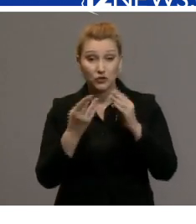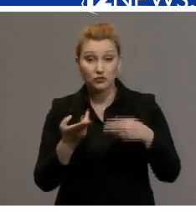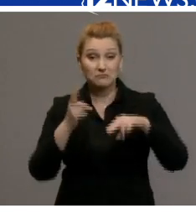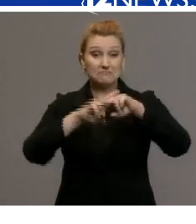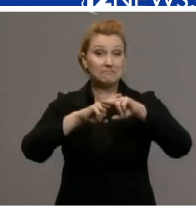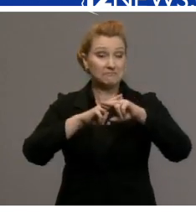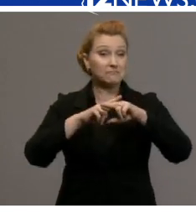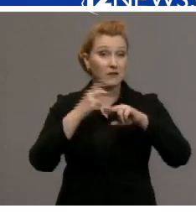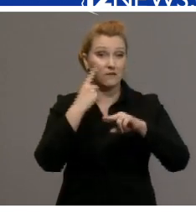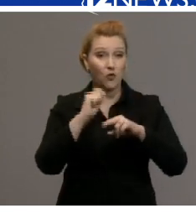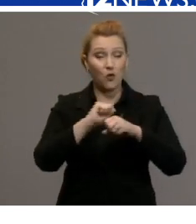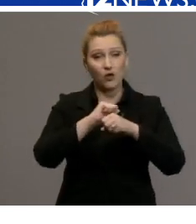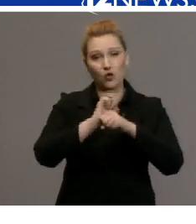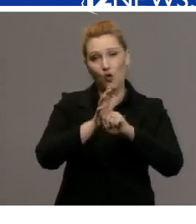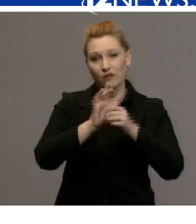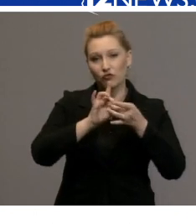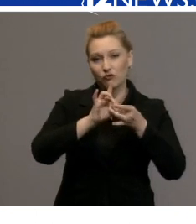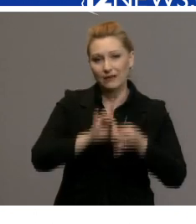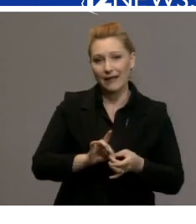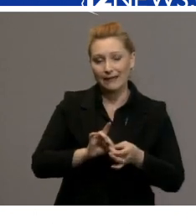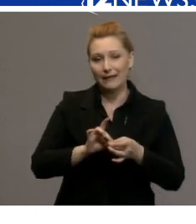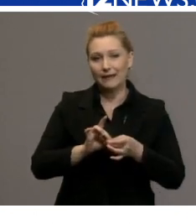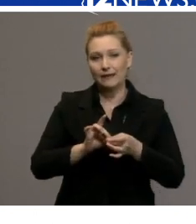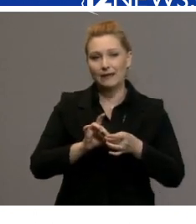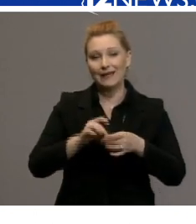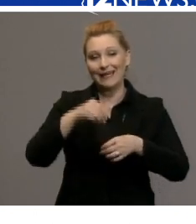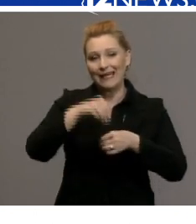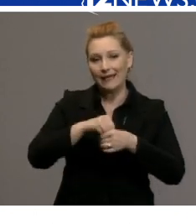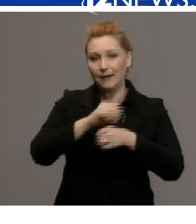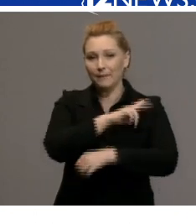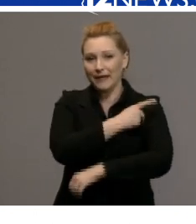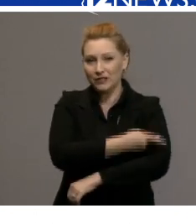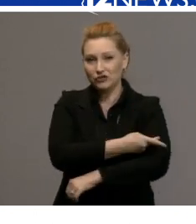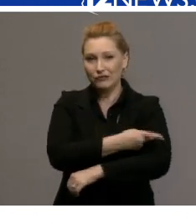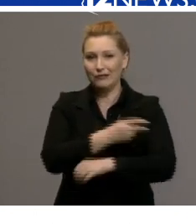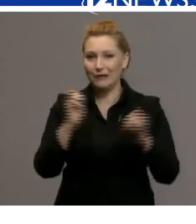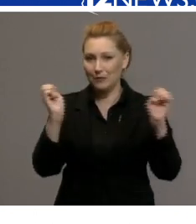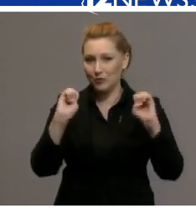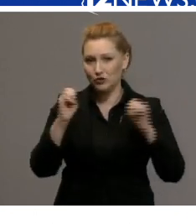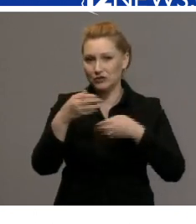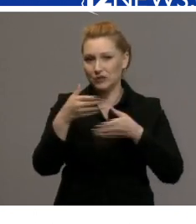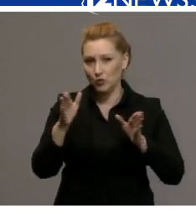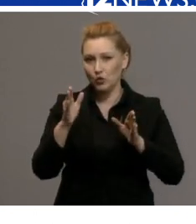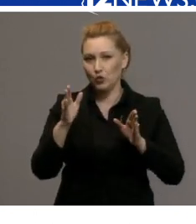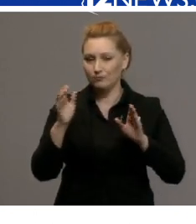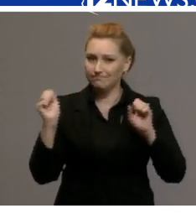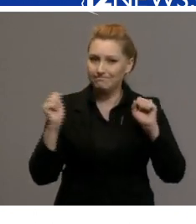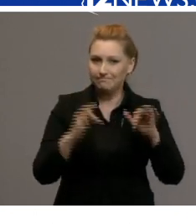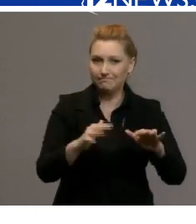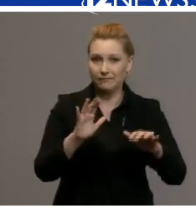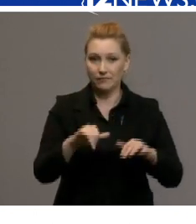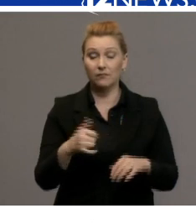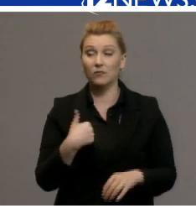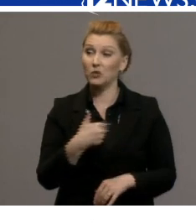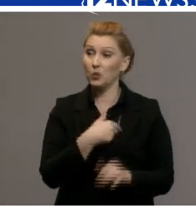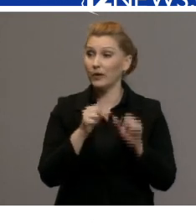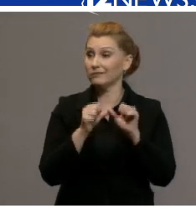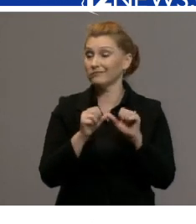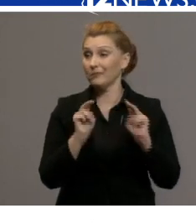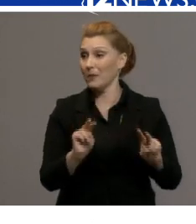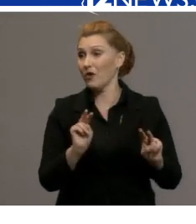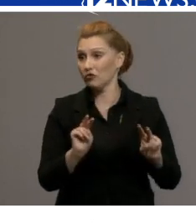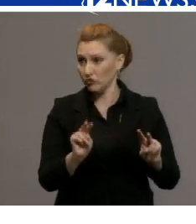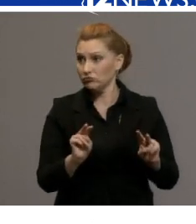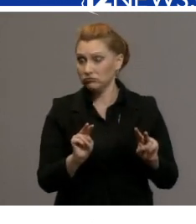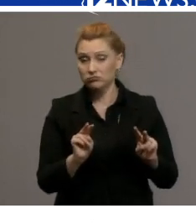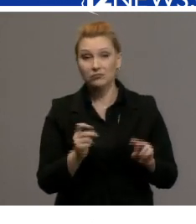COVID-related inpatients, emergency room visits. We will continue to monitor it because it's self-reported